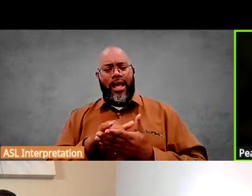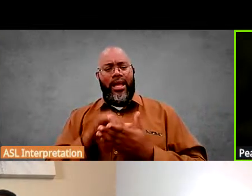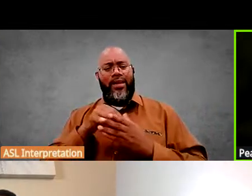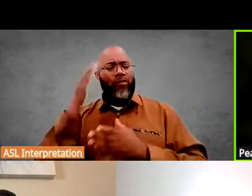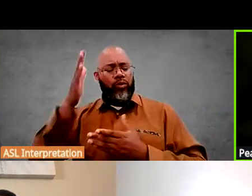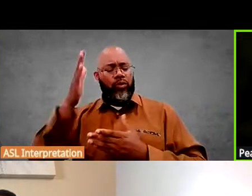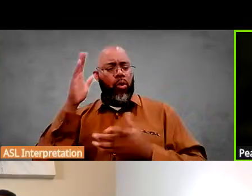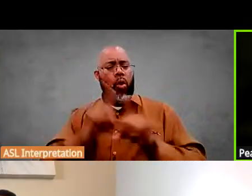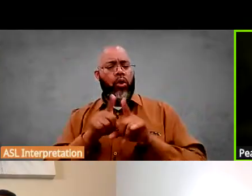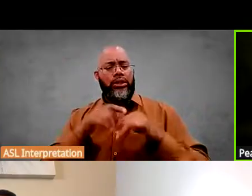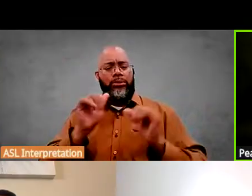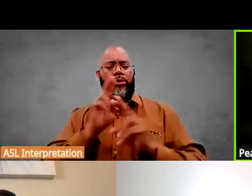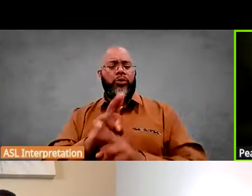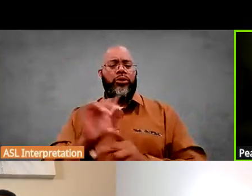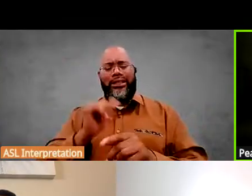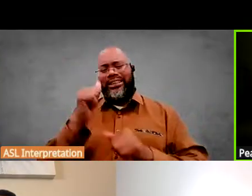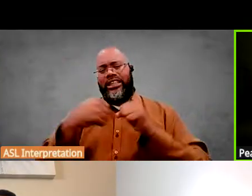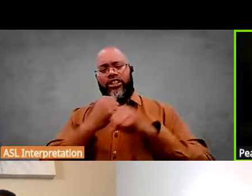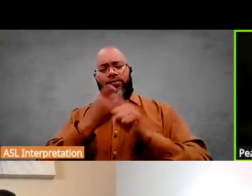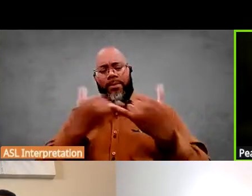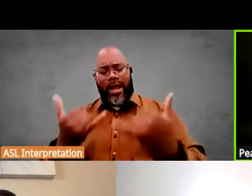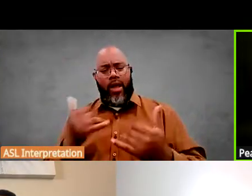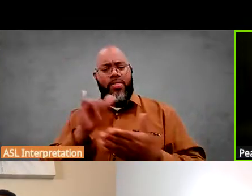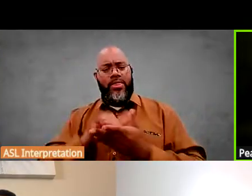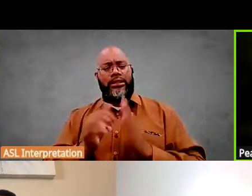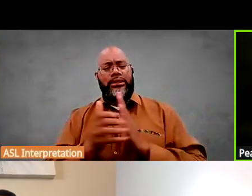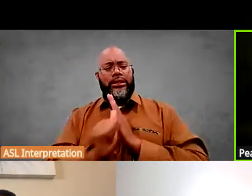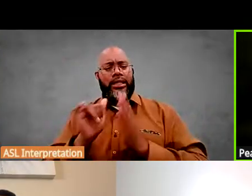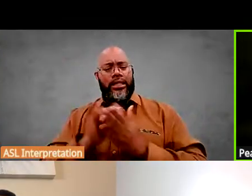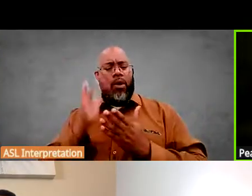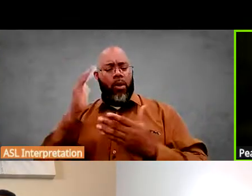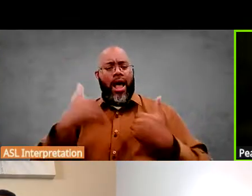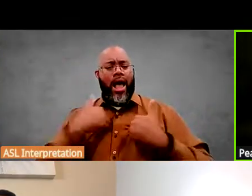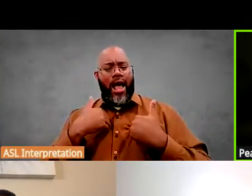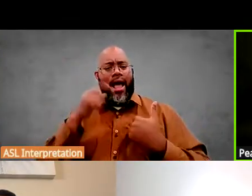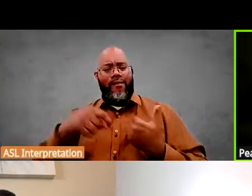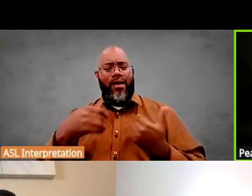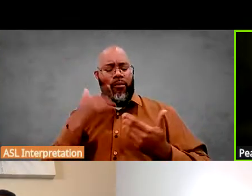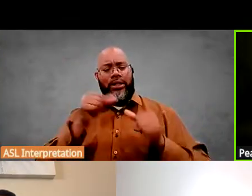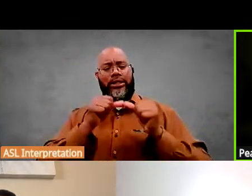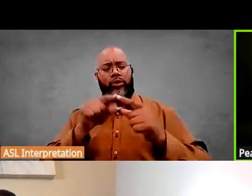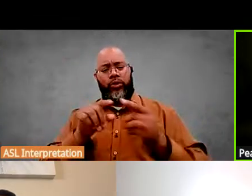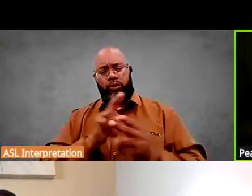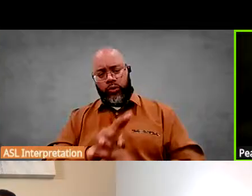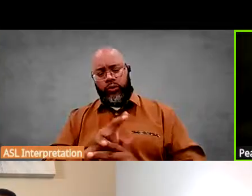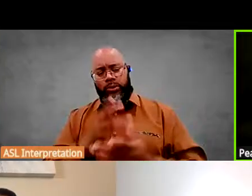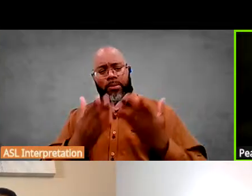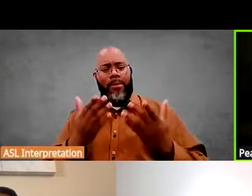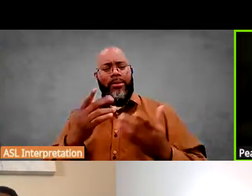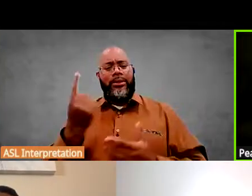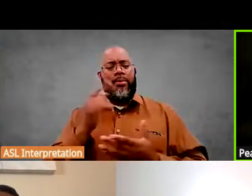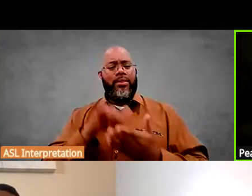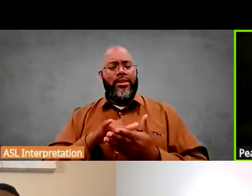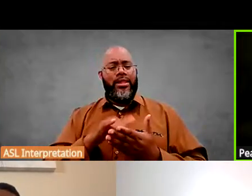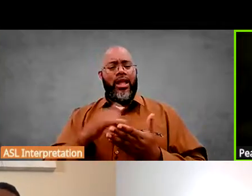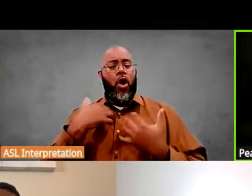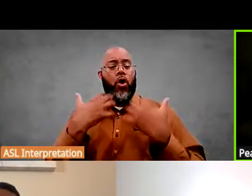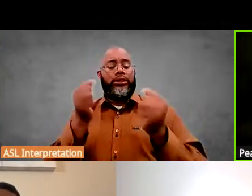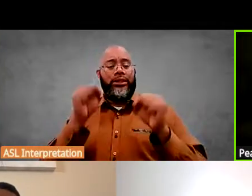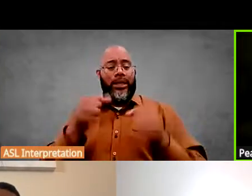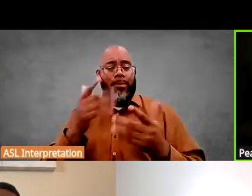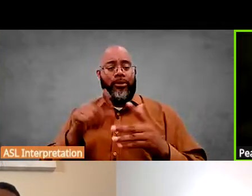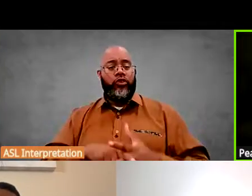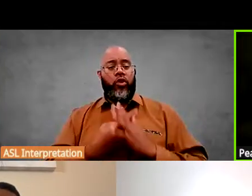will also still be used like 10 years from now. Like this is a skill that I'm going to have and will continue to use. And maybe it's something that our audience can maybe